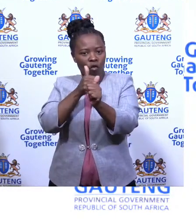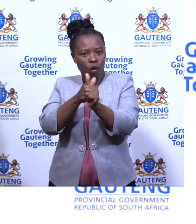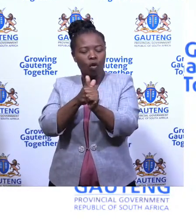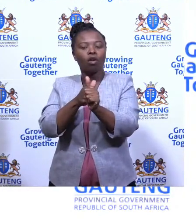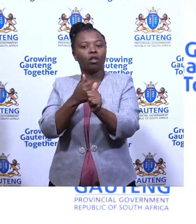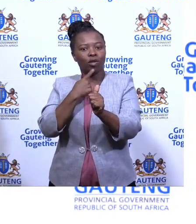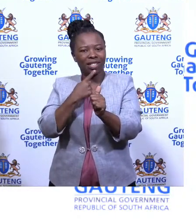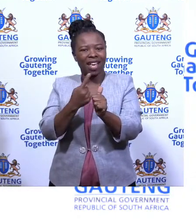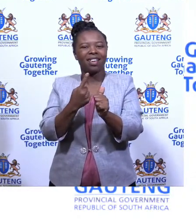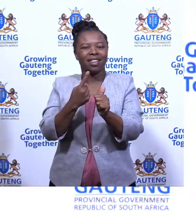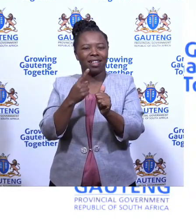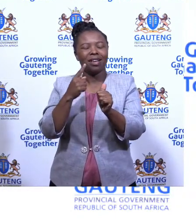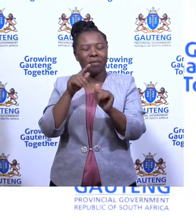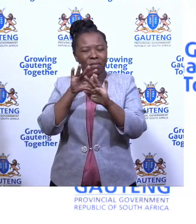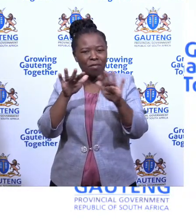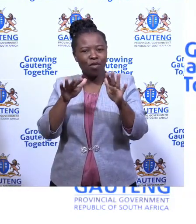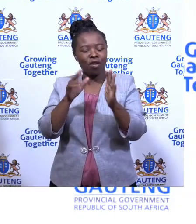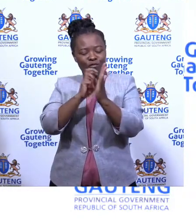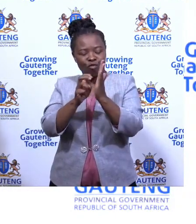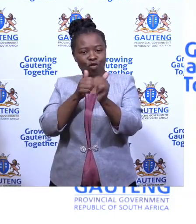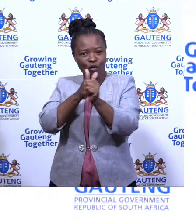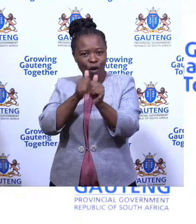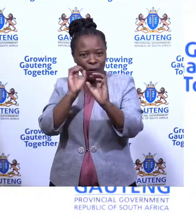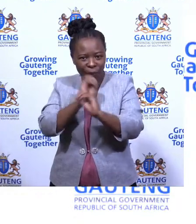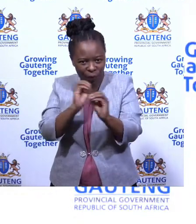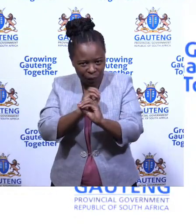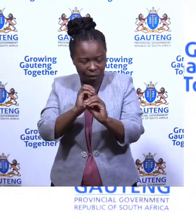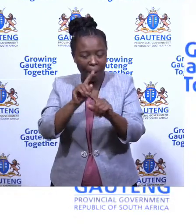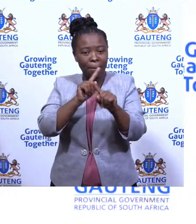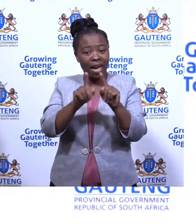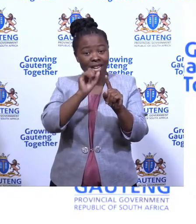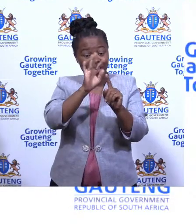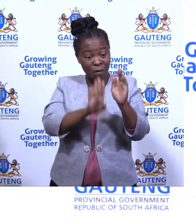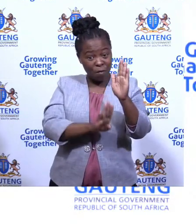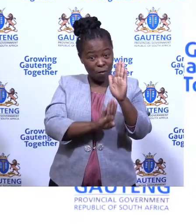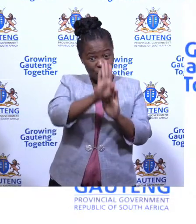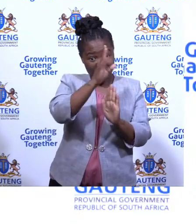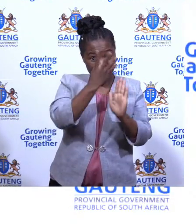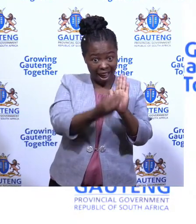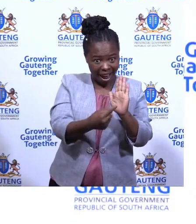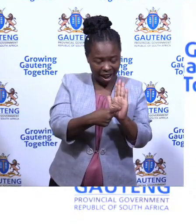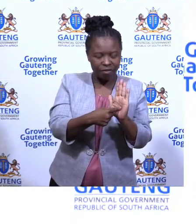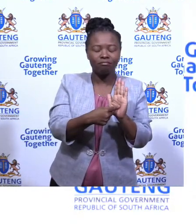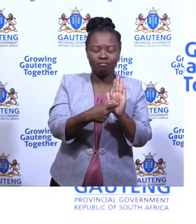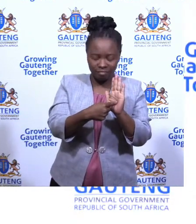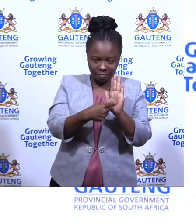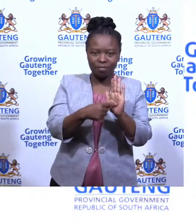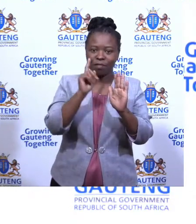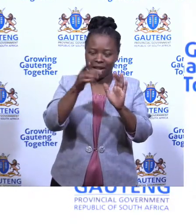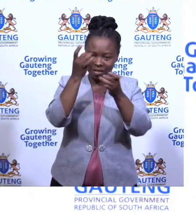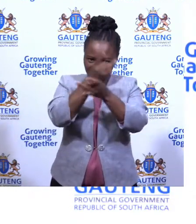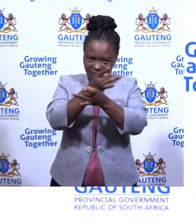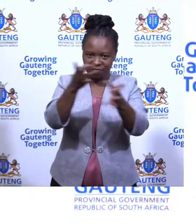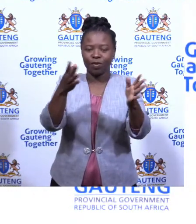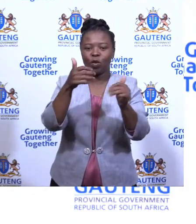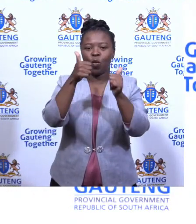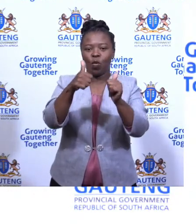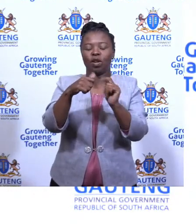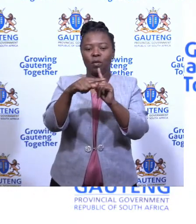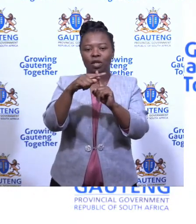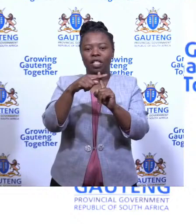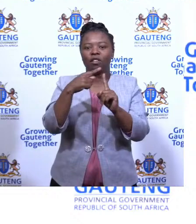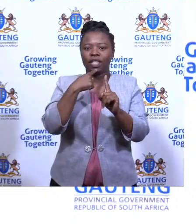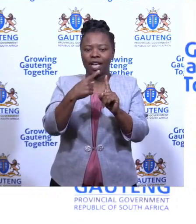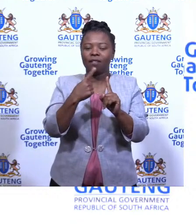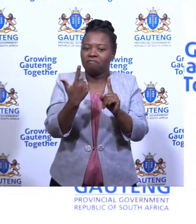say people are not complying, but when there are improvements, we must also give people feedback. When there are improvements,